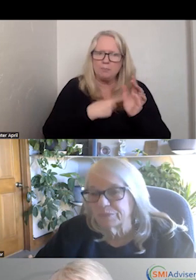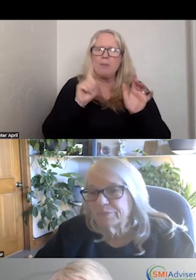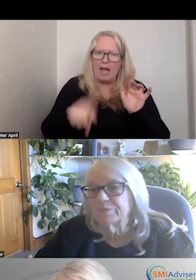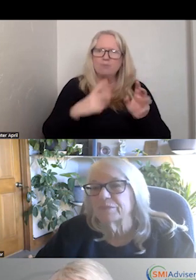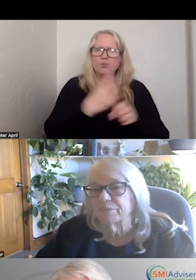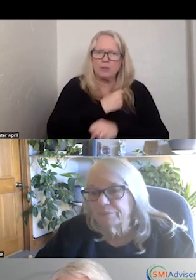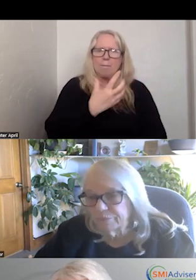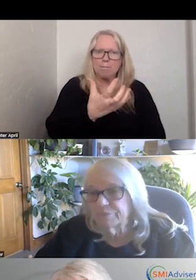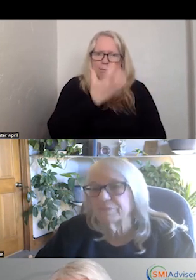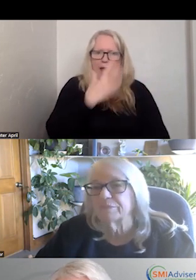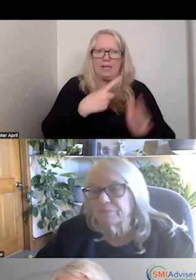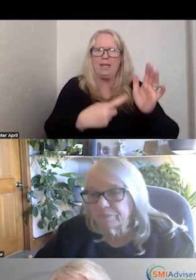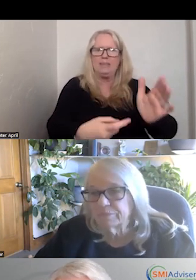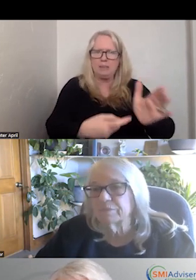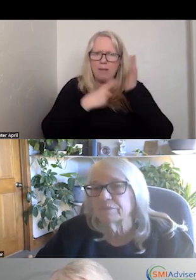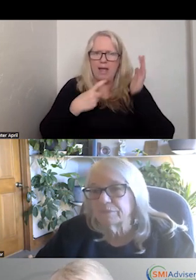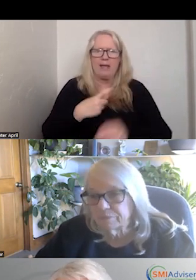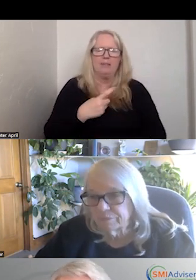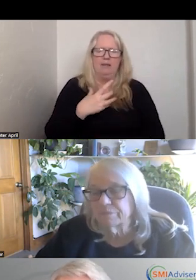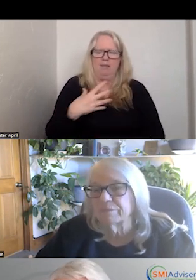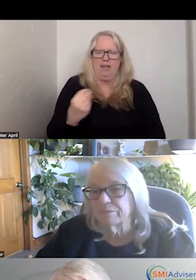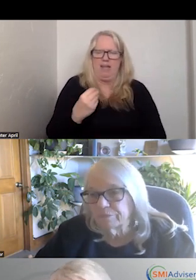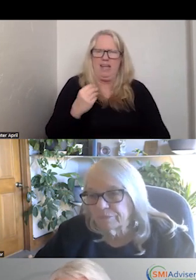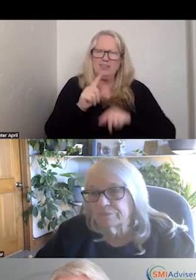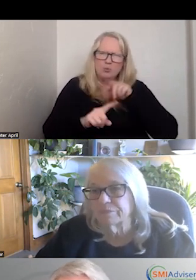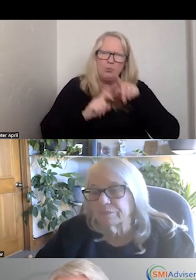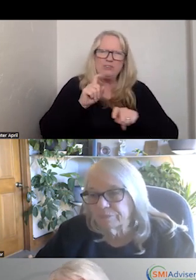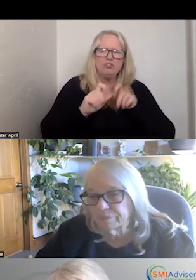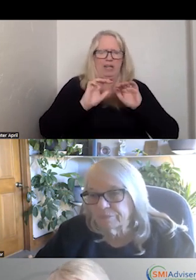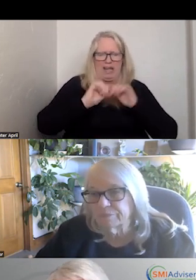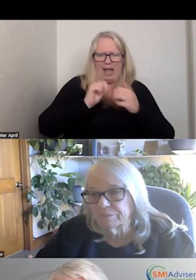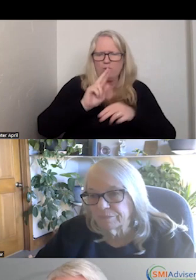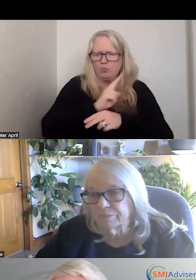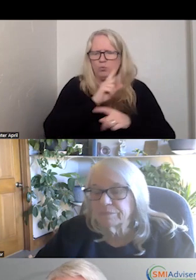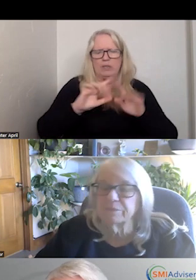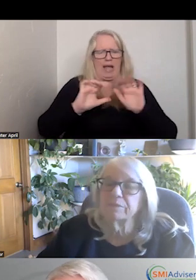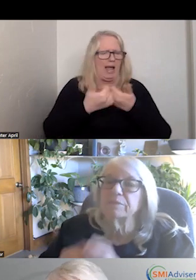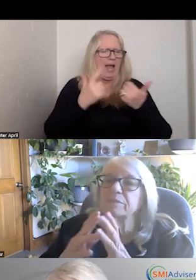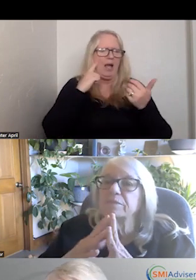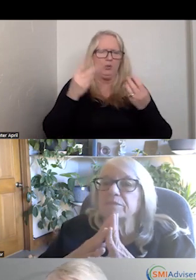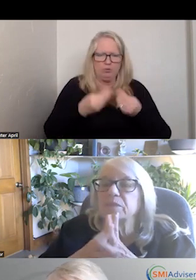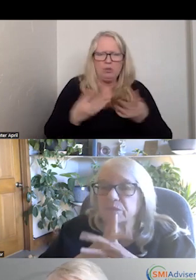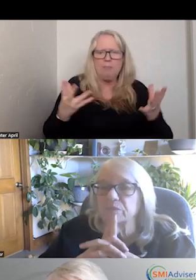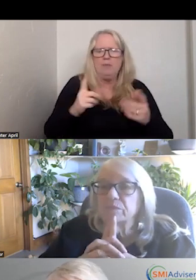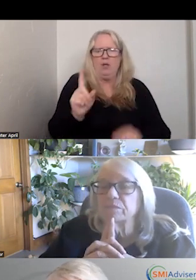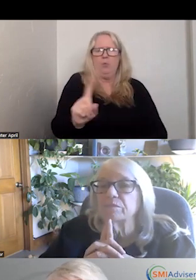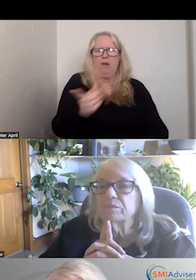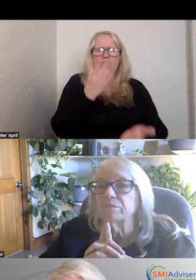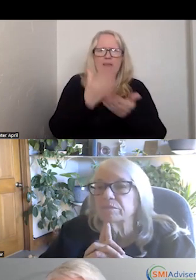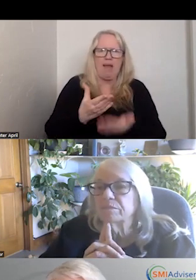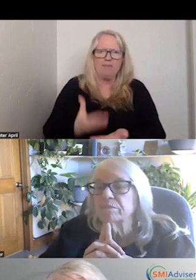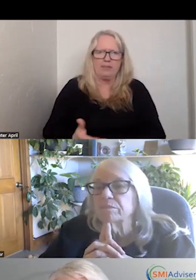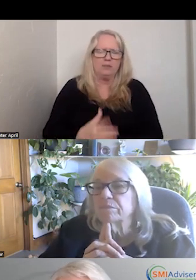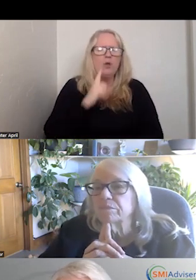really demand and question how things are used and being distributed and where the evidence is behind it.